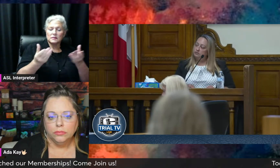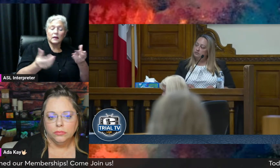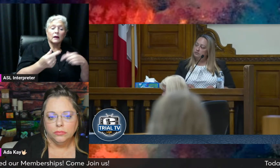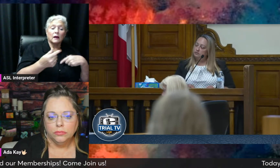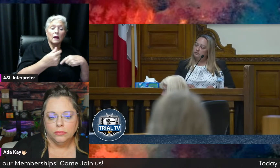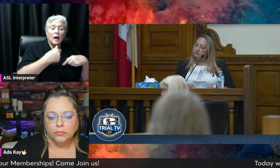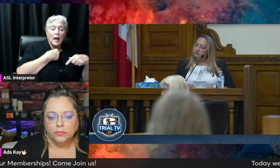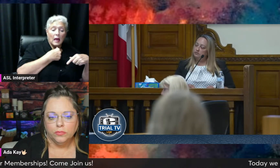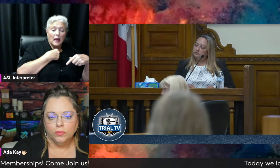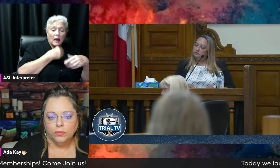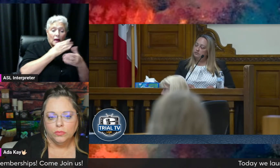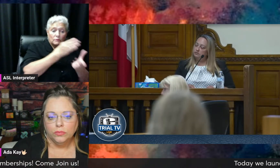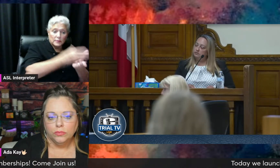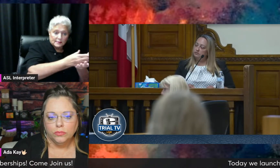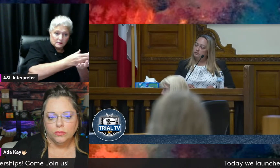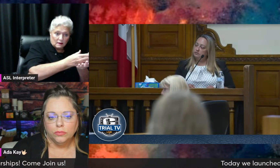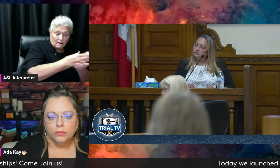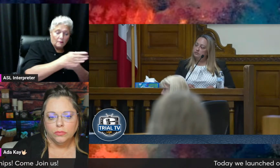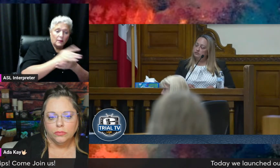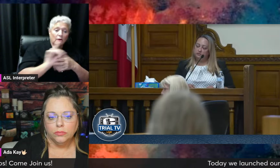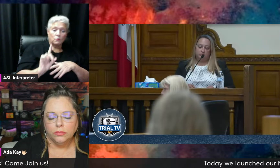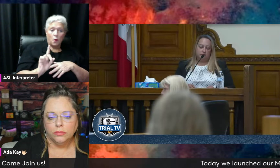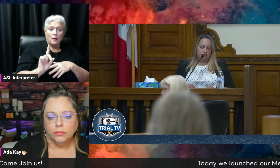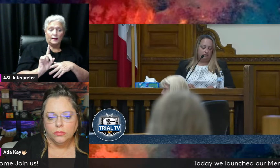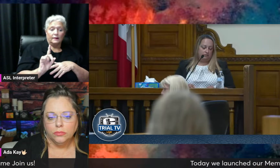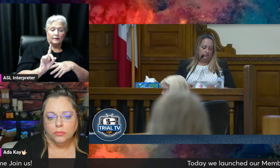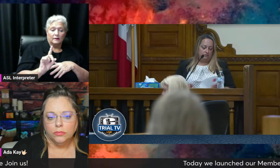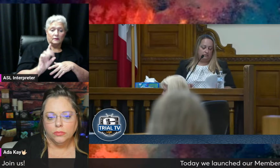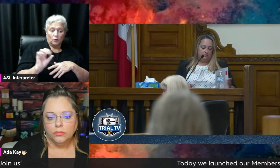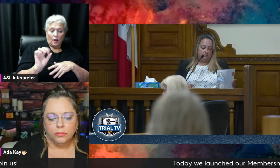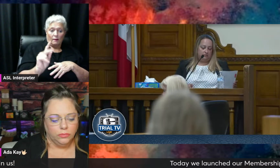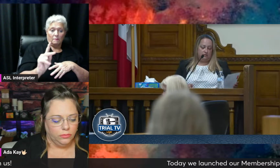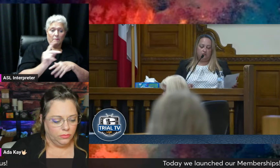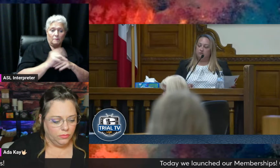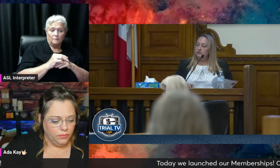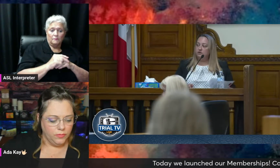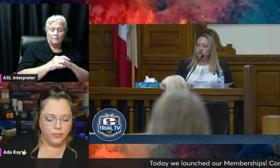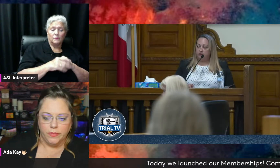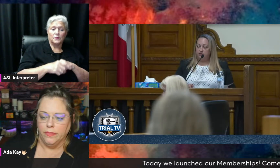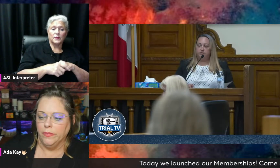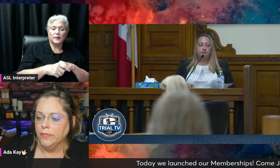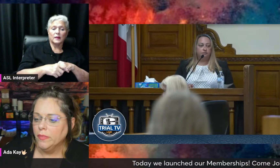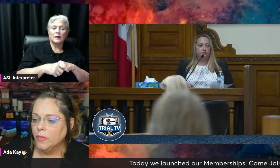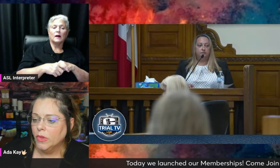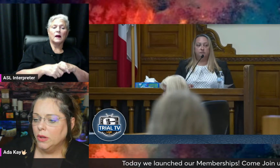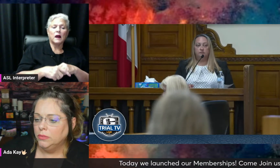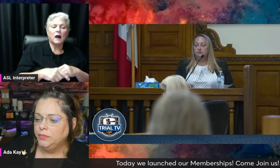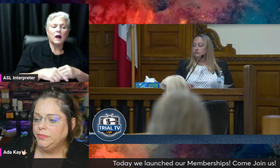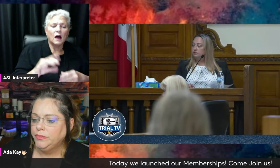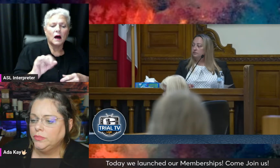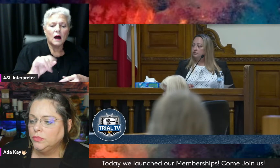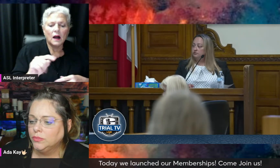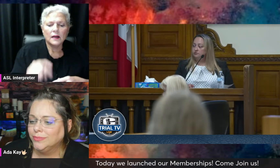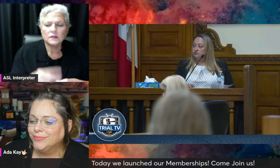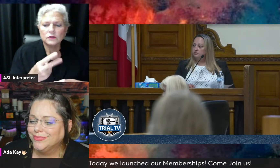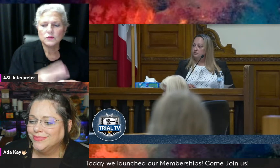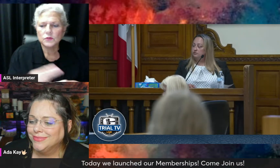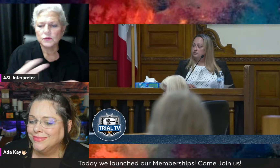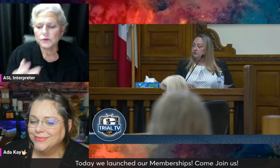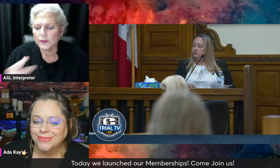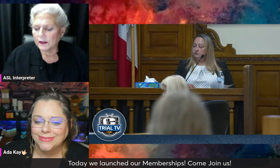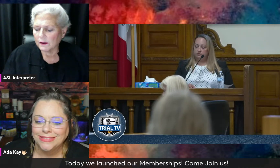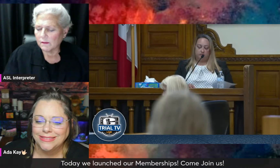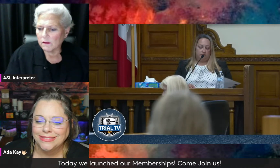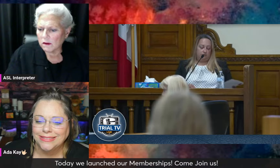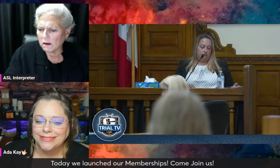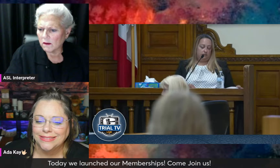I understand that initially you did not test items 2, 3, and 4. Is that right? Correct. Okay, so we'll talk about those when